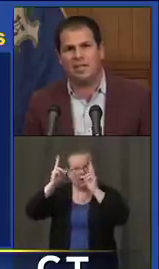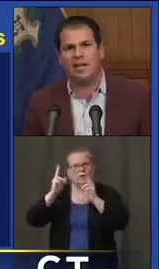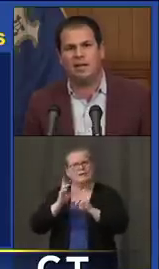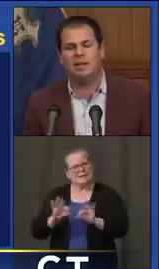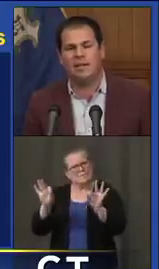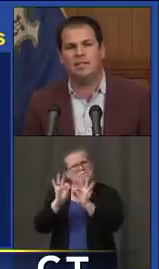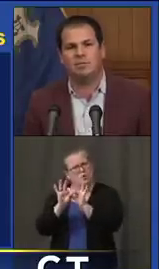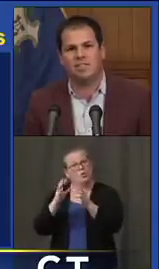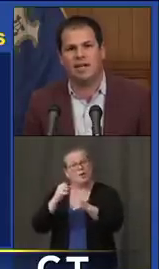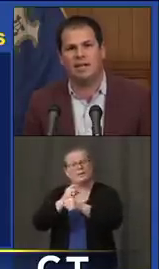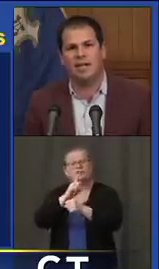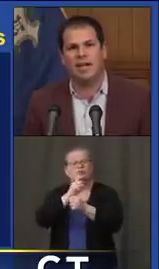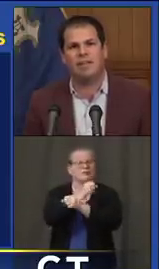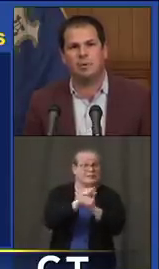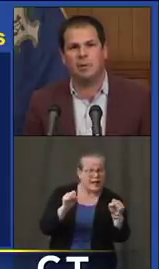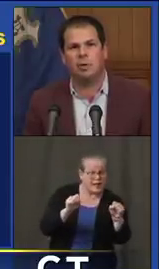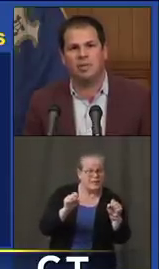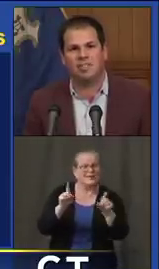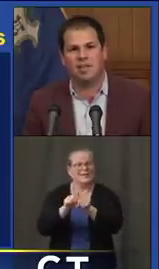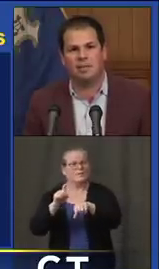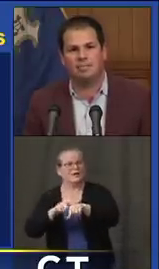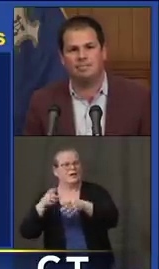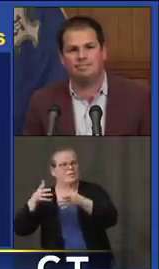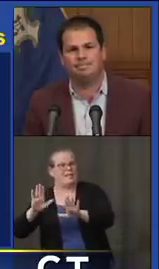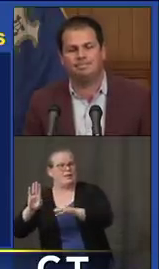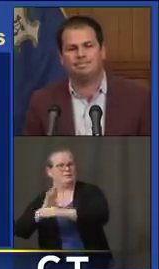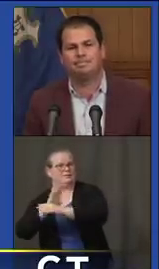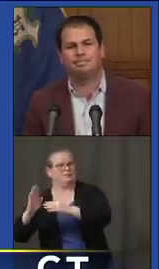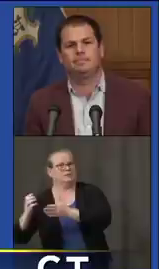health side and on the industry side as we reopen the state.